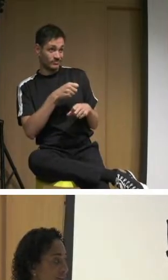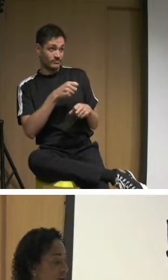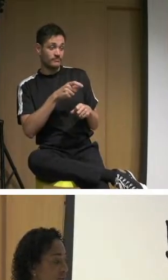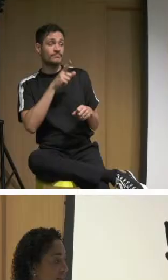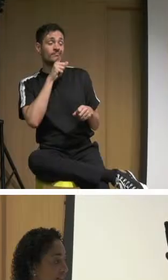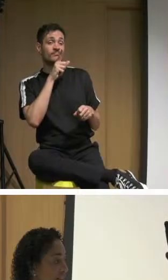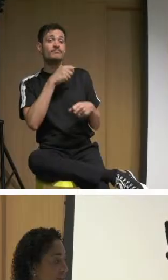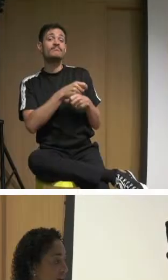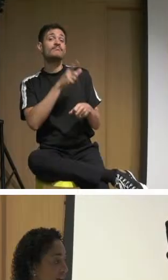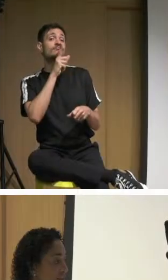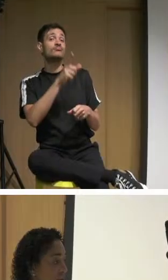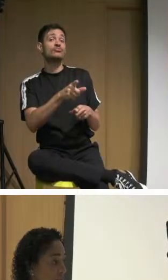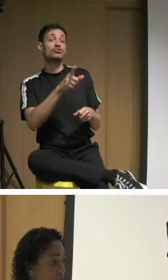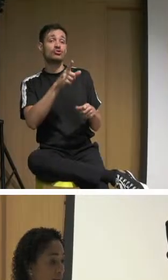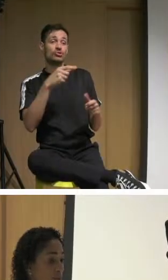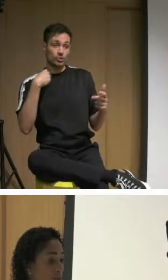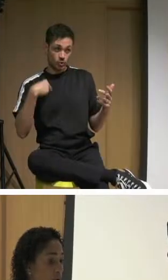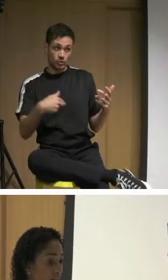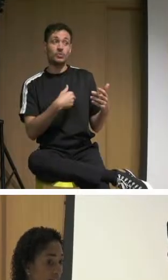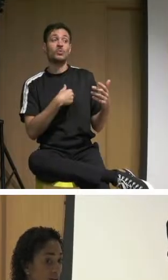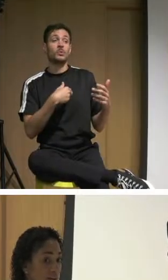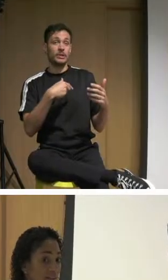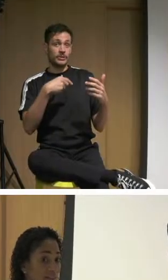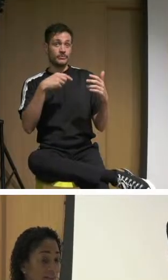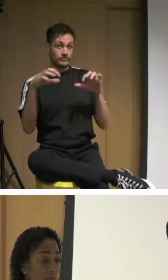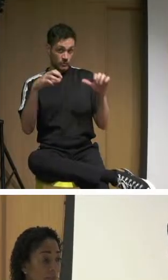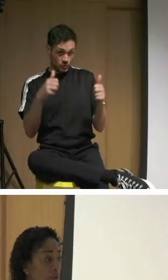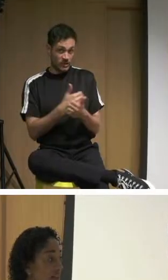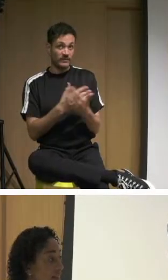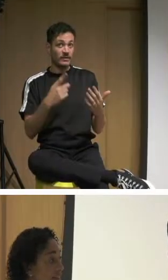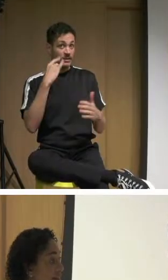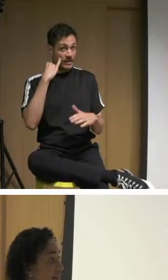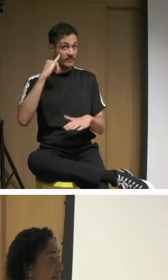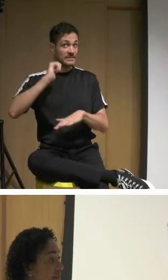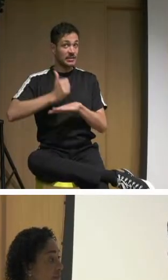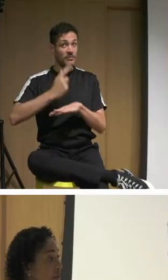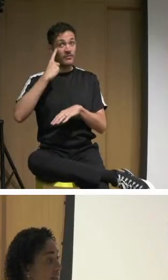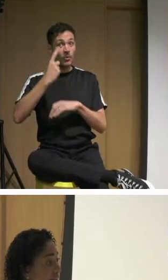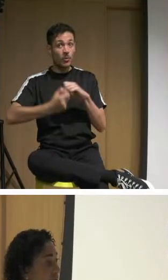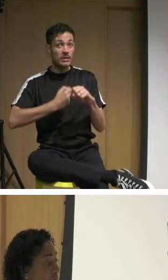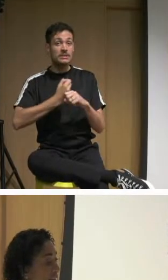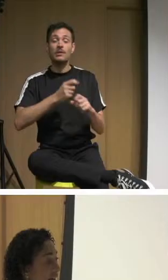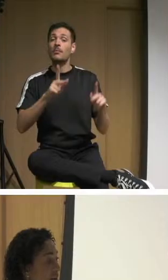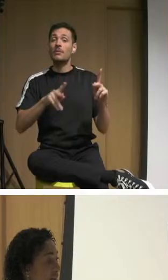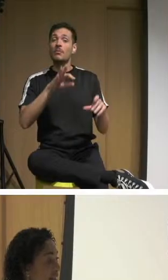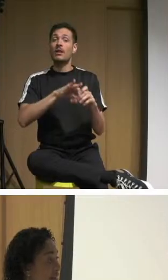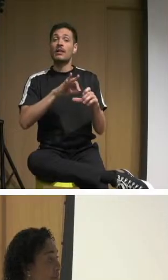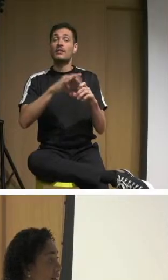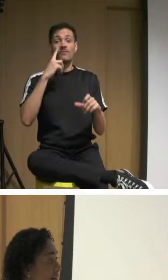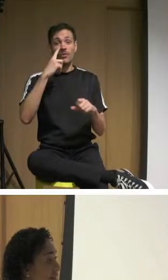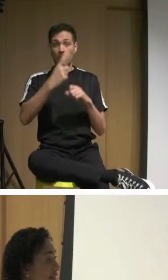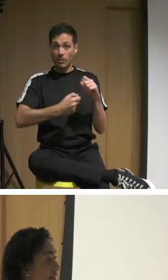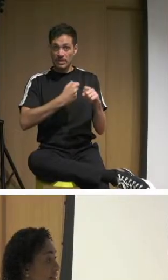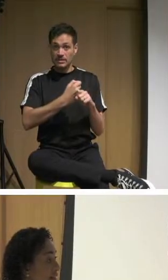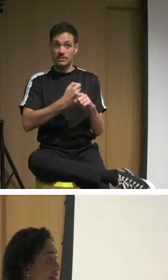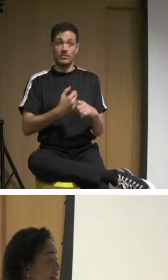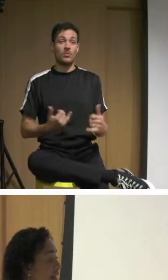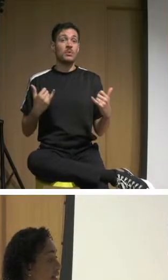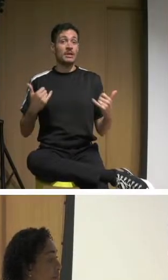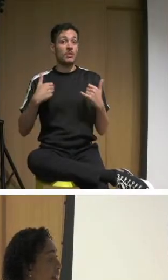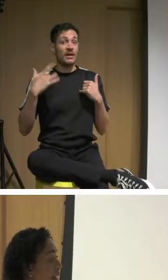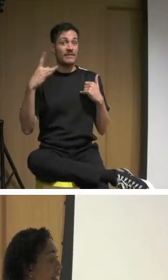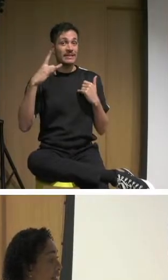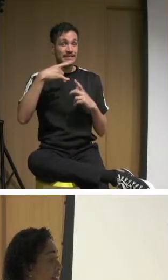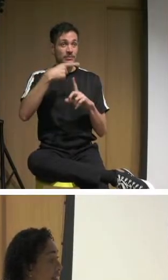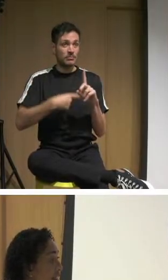i's and crossing the Yes. t's, Yep. right? If we were established for 1 year, people get elected for 1 year, we now have 18 months. Does the